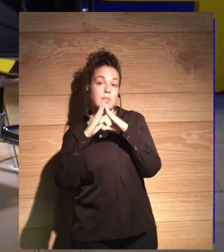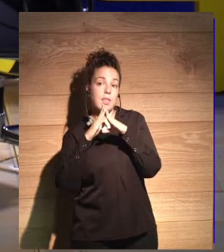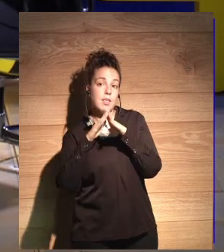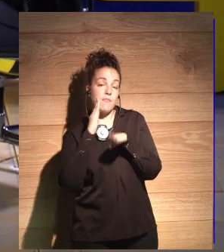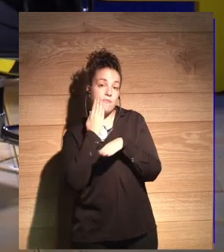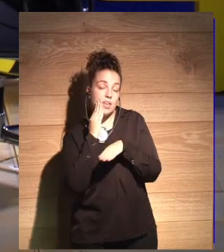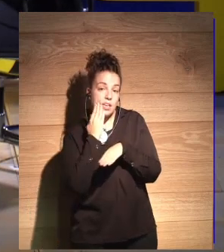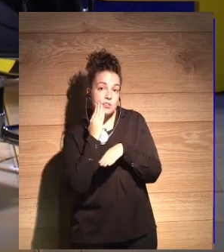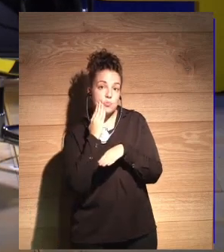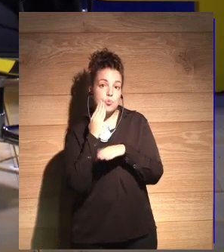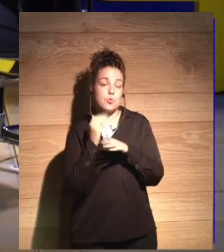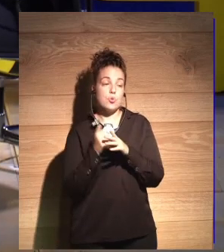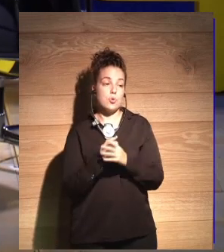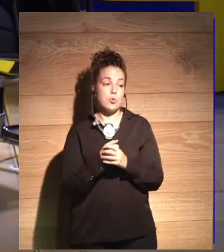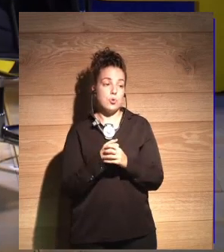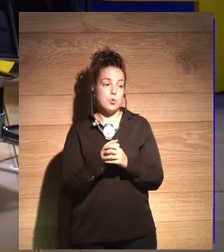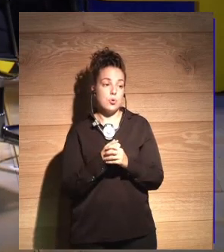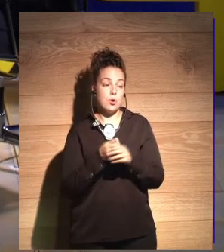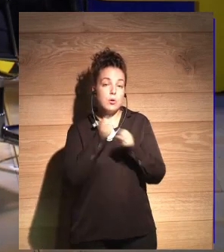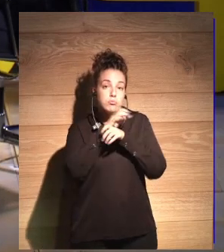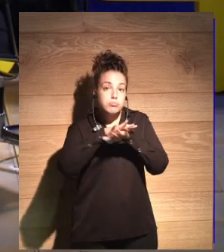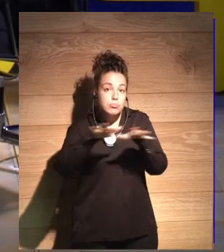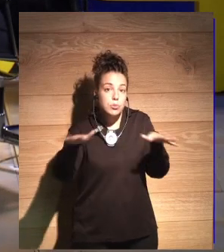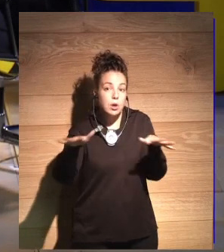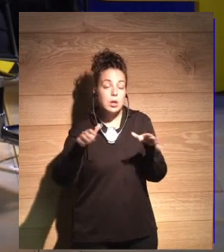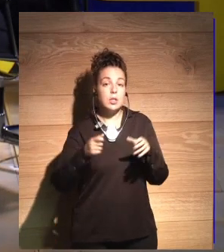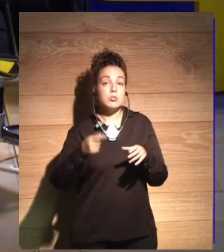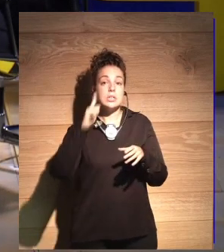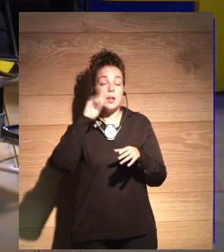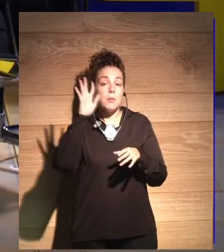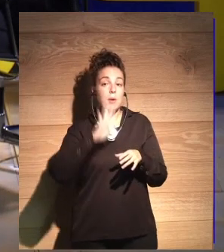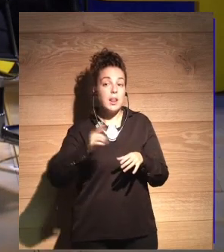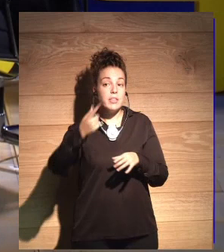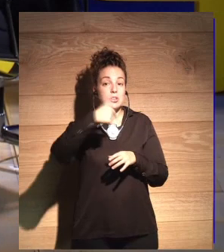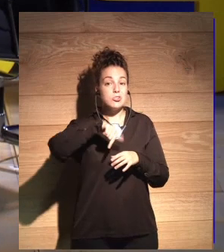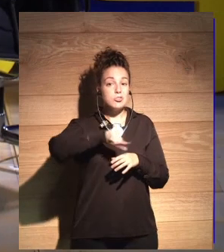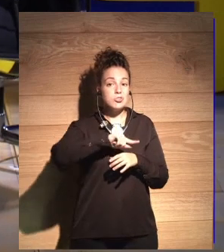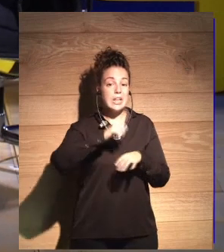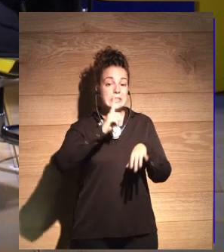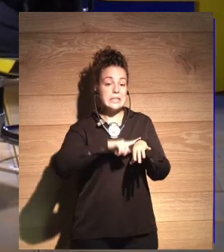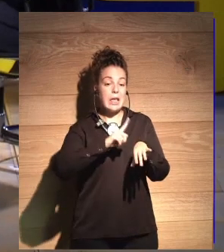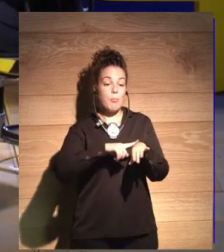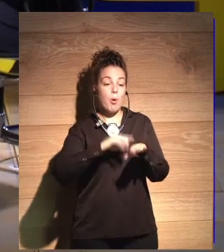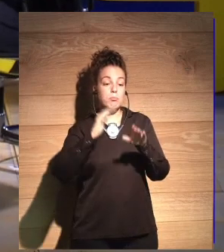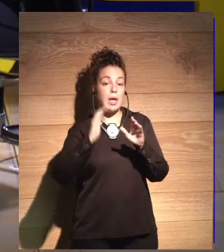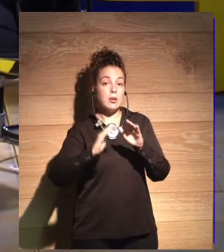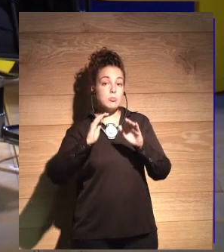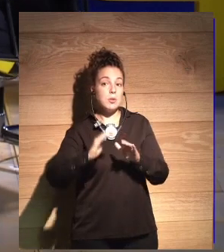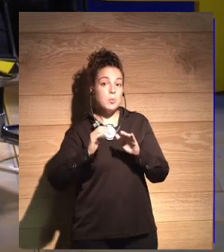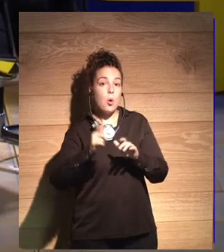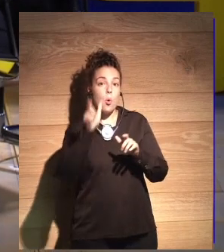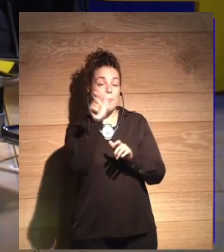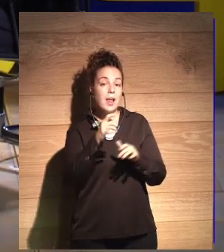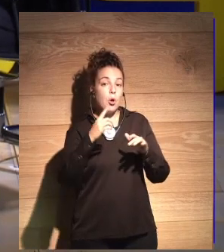then suddenly we have less and less and less and less human time. And then we don't have time to even submit